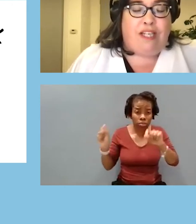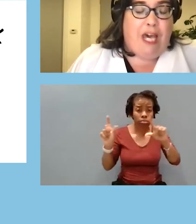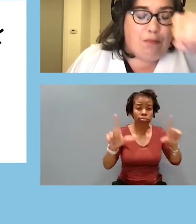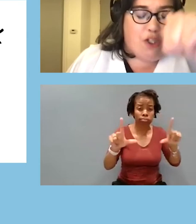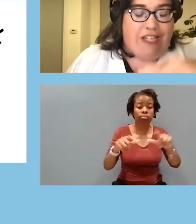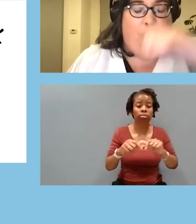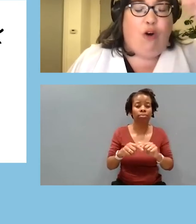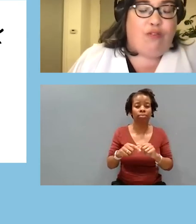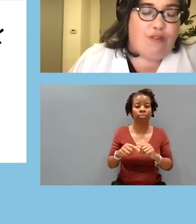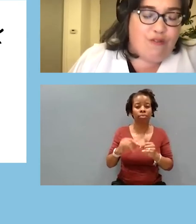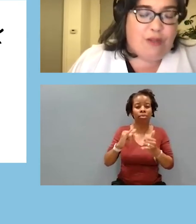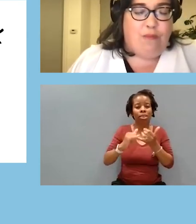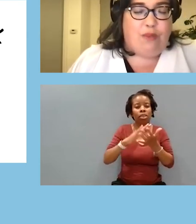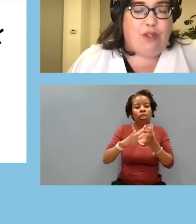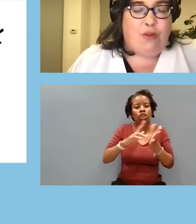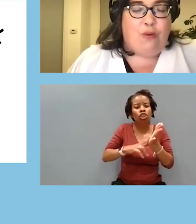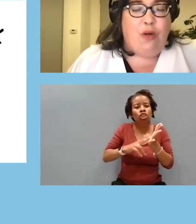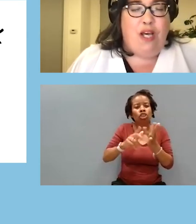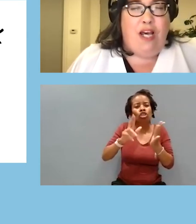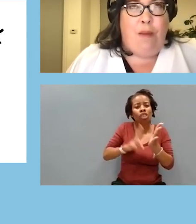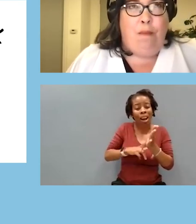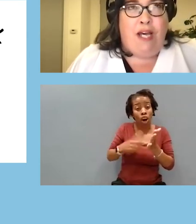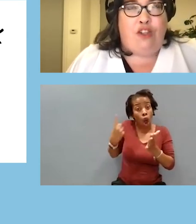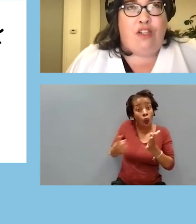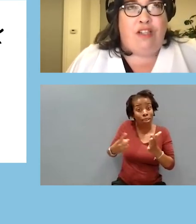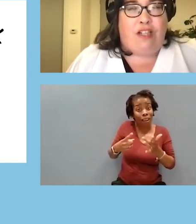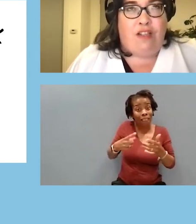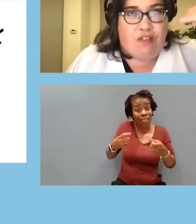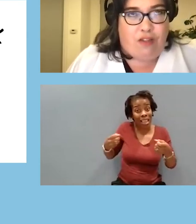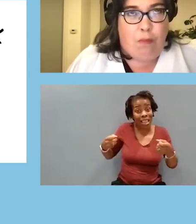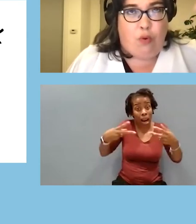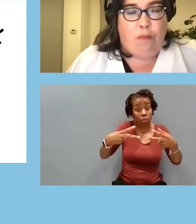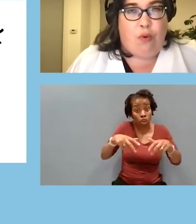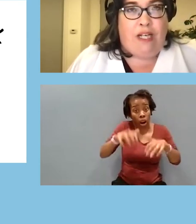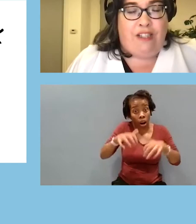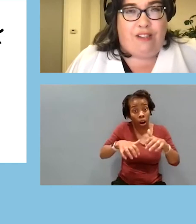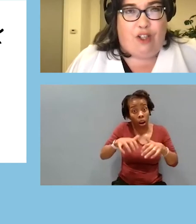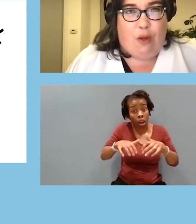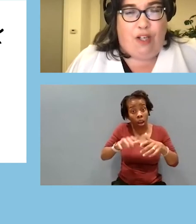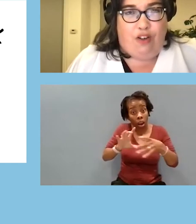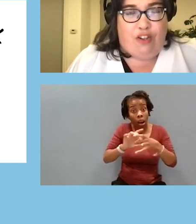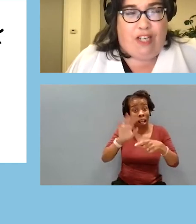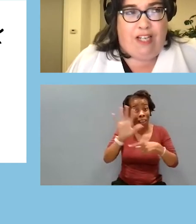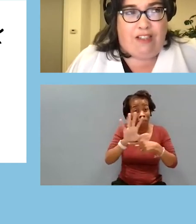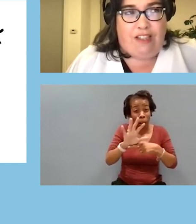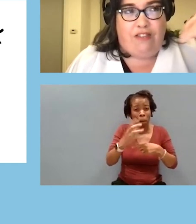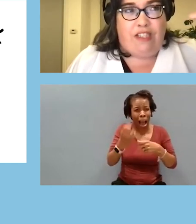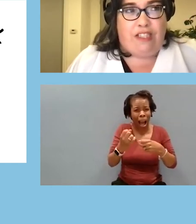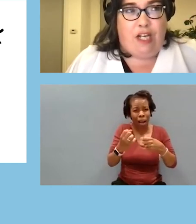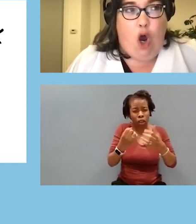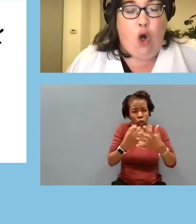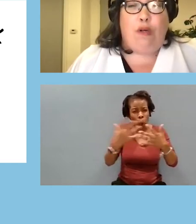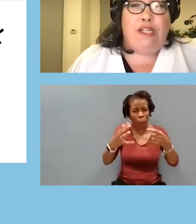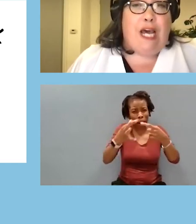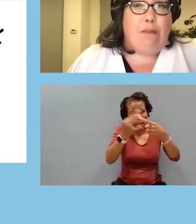own captioning of the film. So imagine the kind of multiple layers that are going on there. So there is